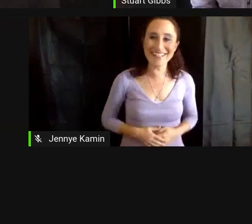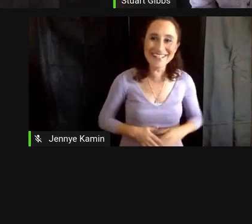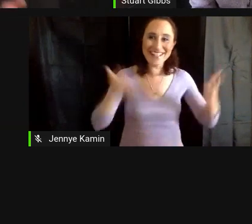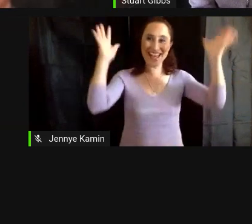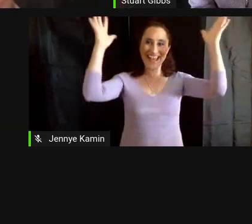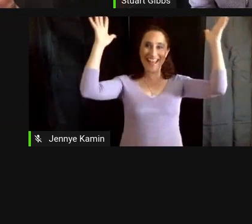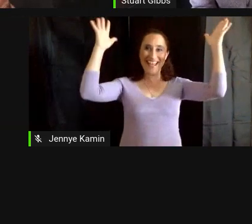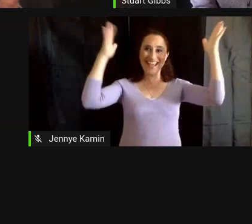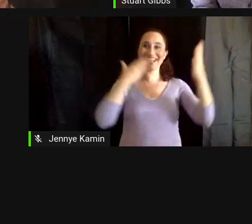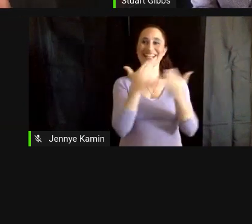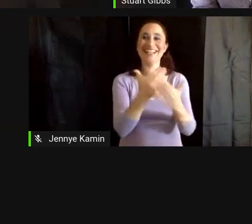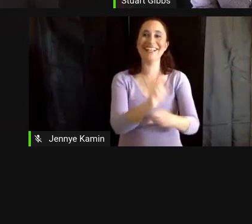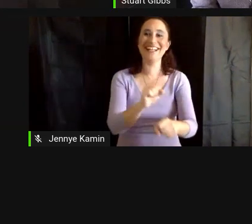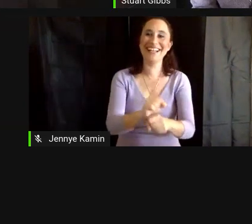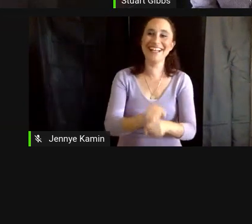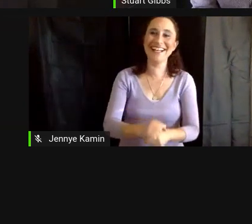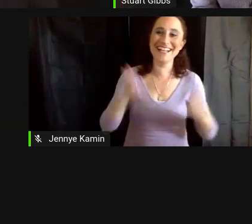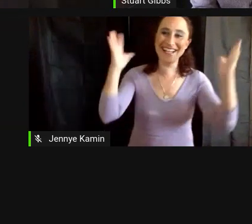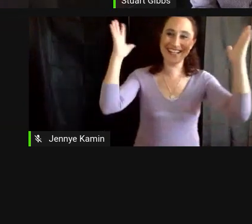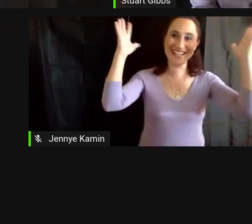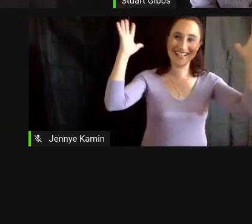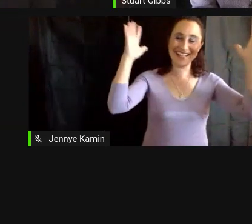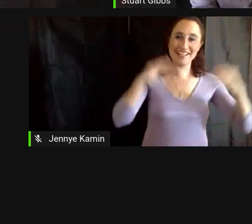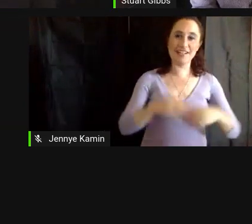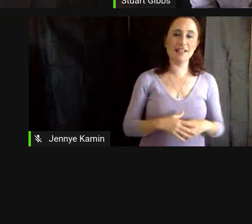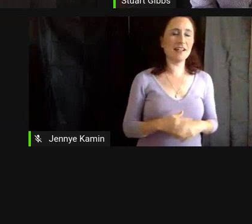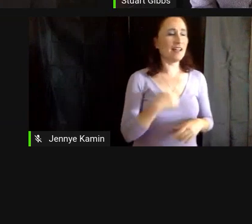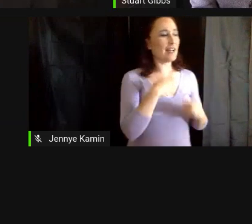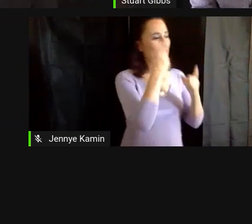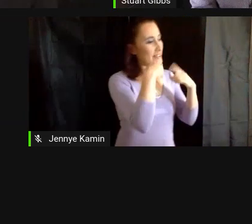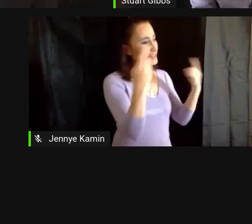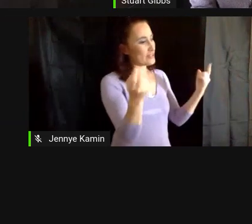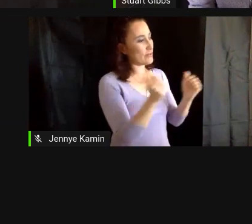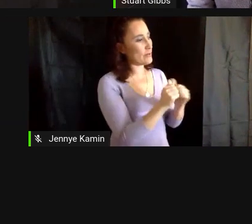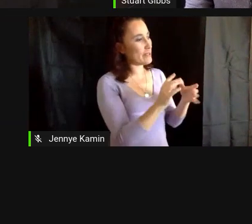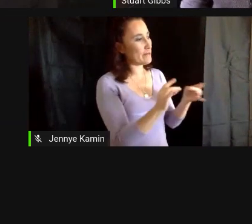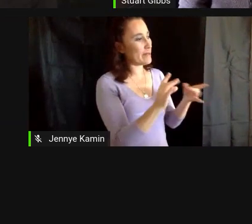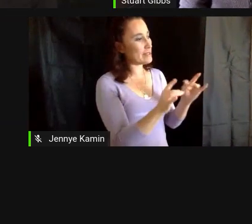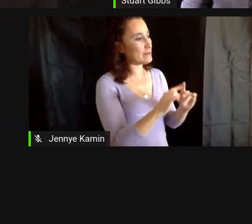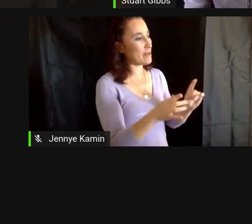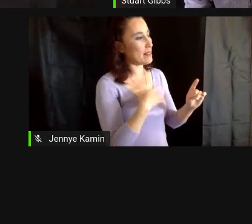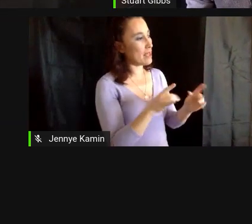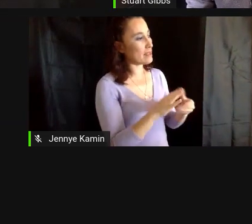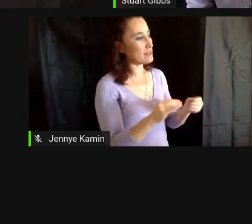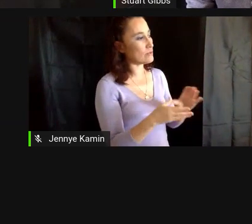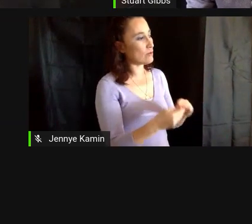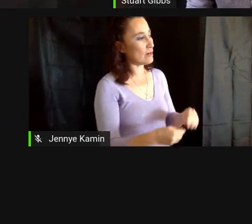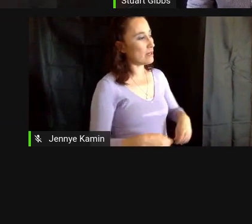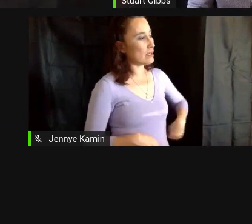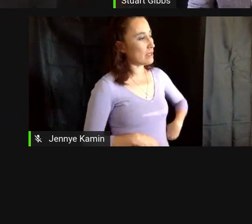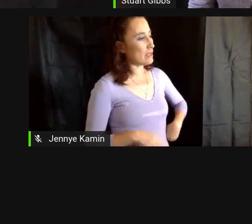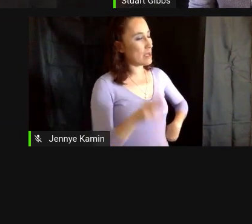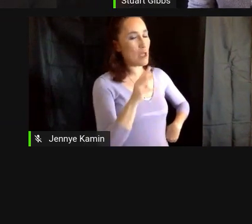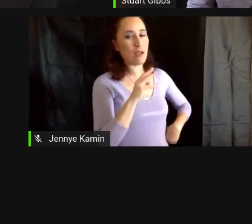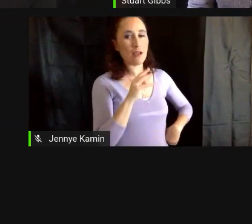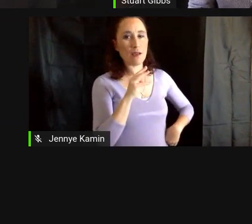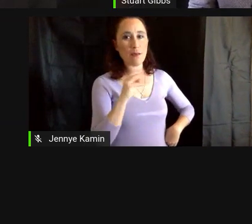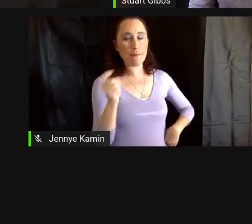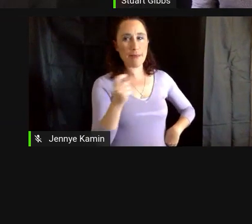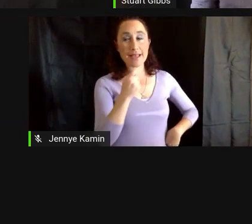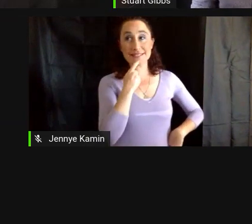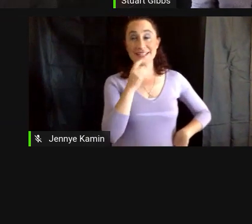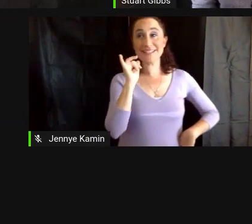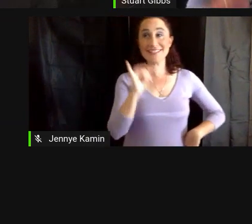Yay! Good job! I disagree with the message, but I like the story. It sounds very appealing.